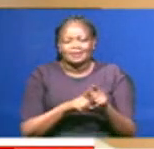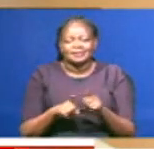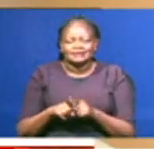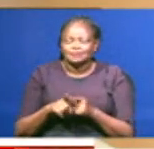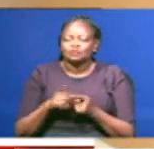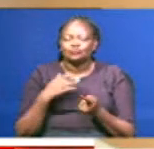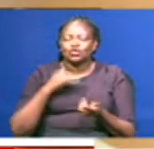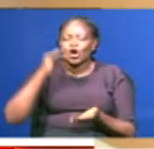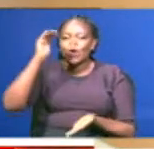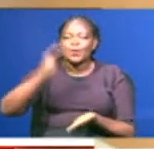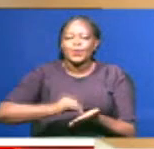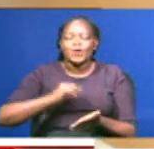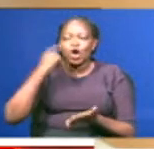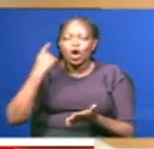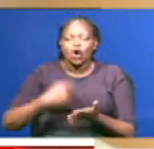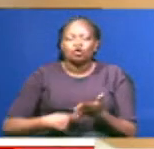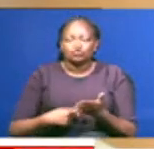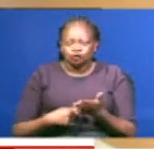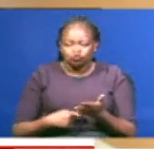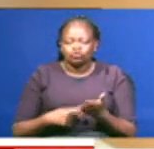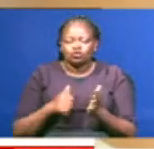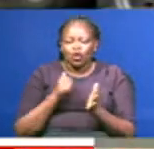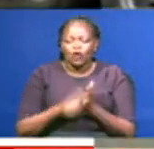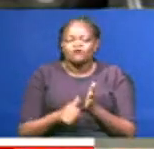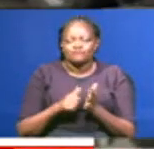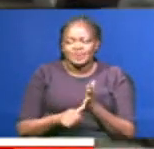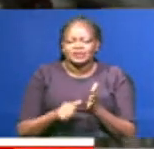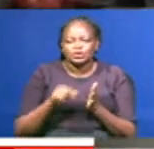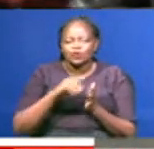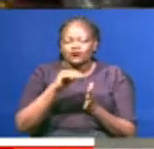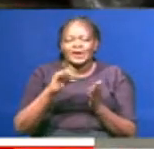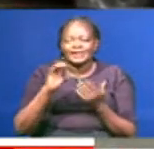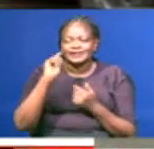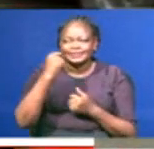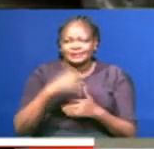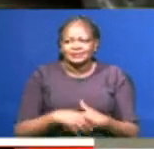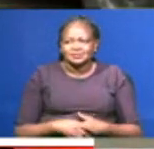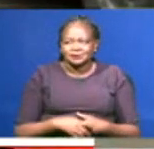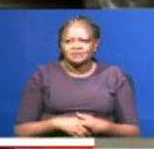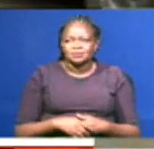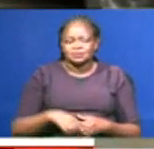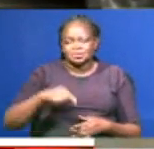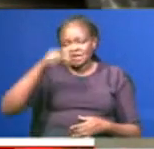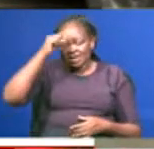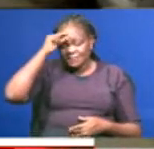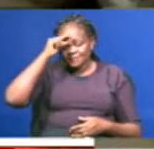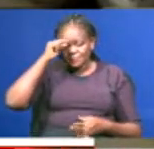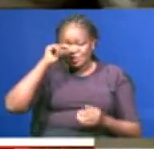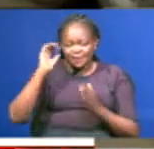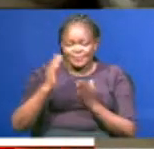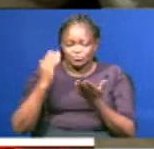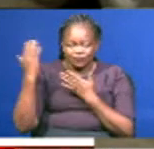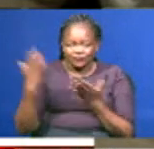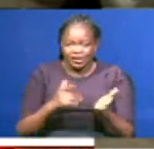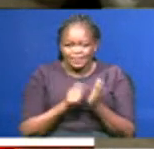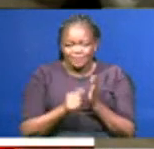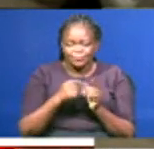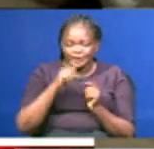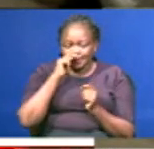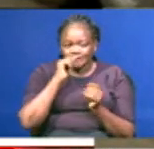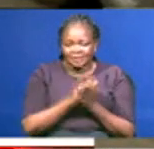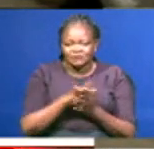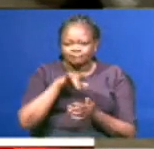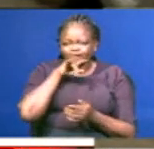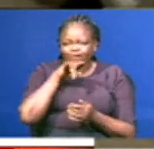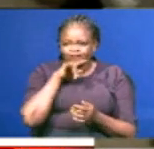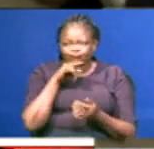the price of maize flour in the country. The government plans to import maize from Tanzania and Uganda to stabilize